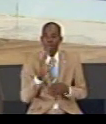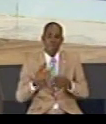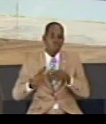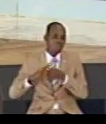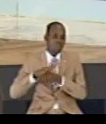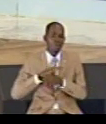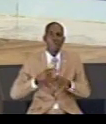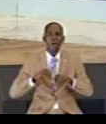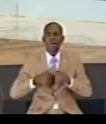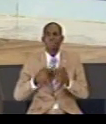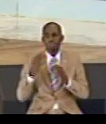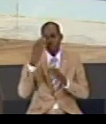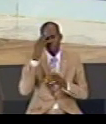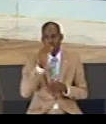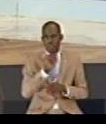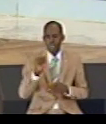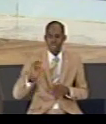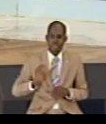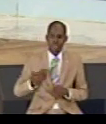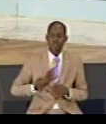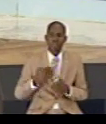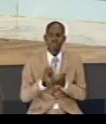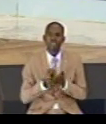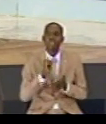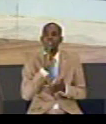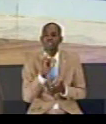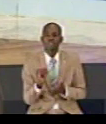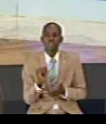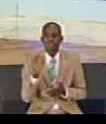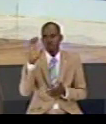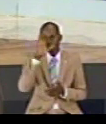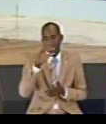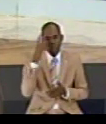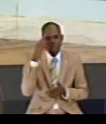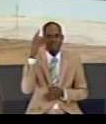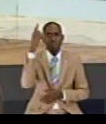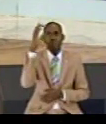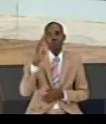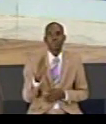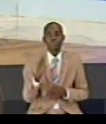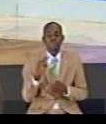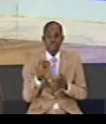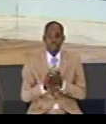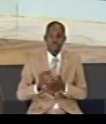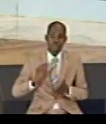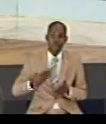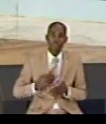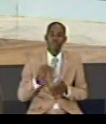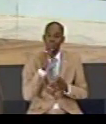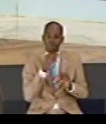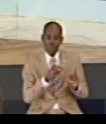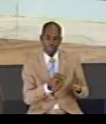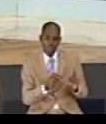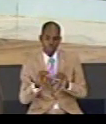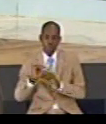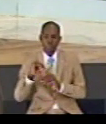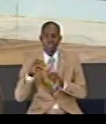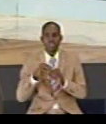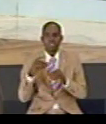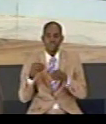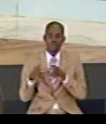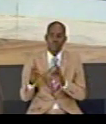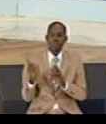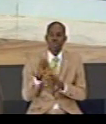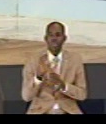know a soul that is panting after God is going in the direction where he can find the word of